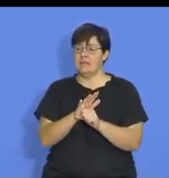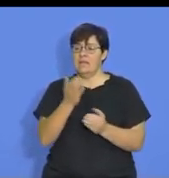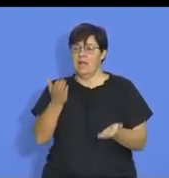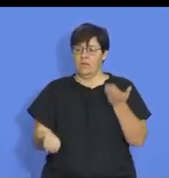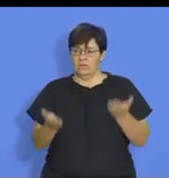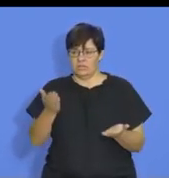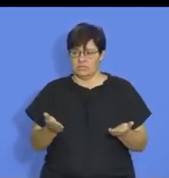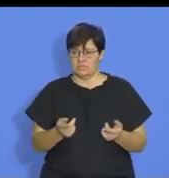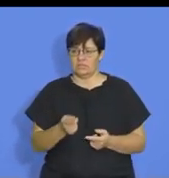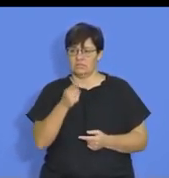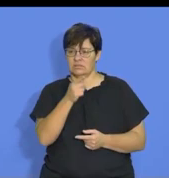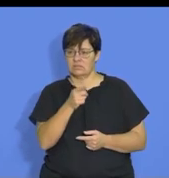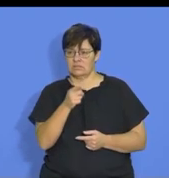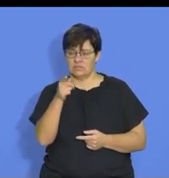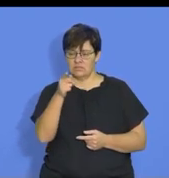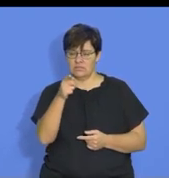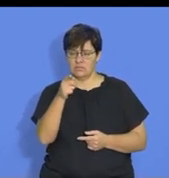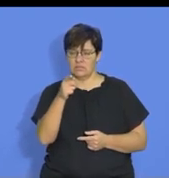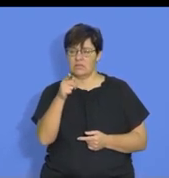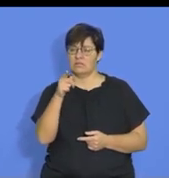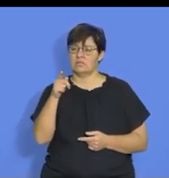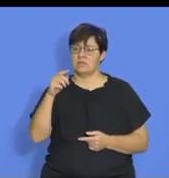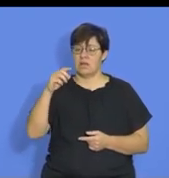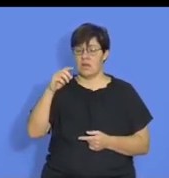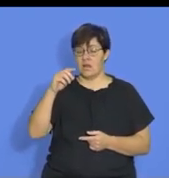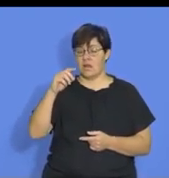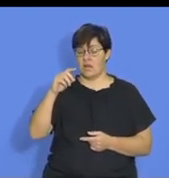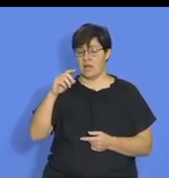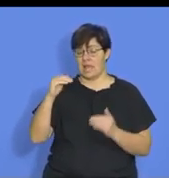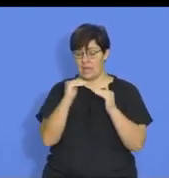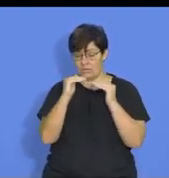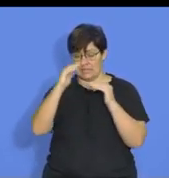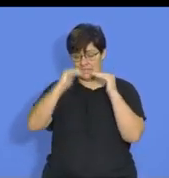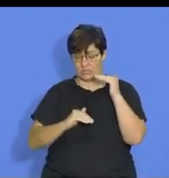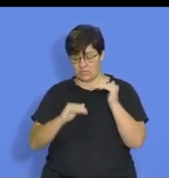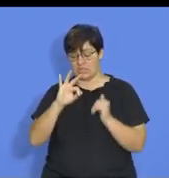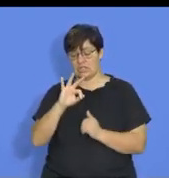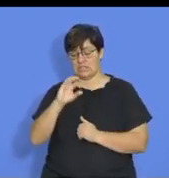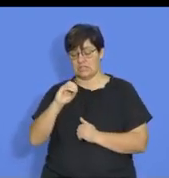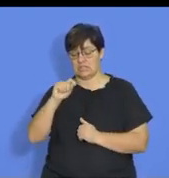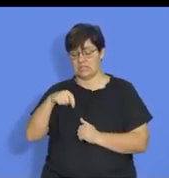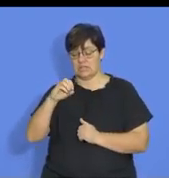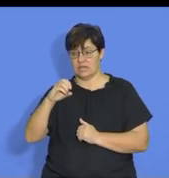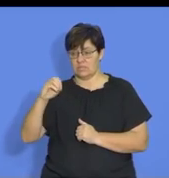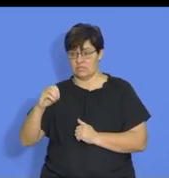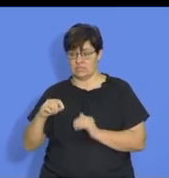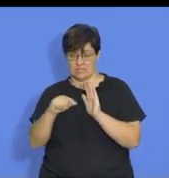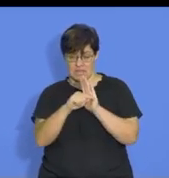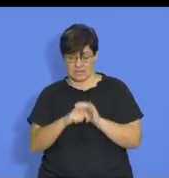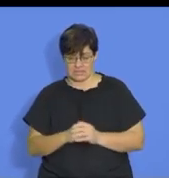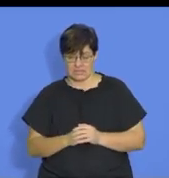Okay, and then obviously the impact on the accounting equation by debiting drawings, equity is decreasing